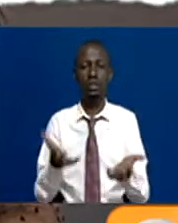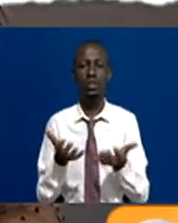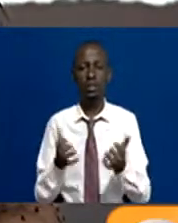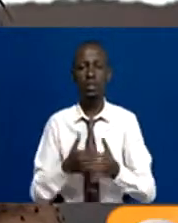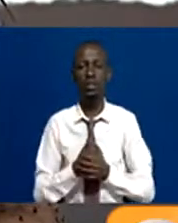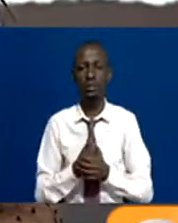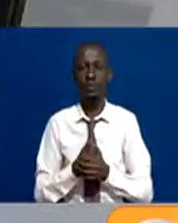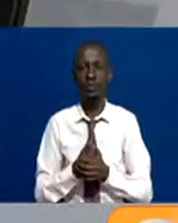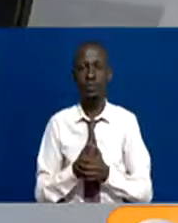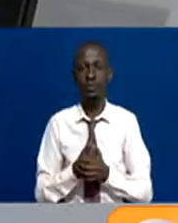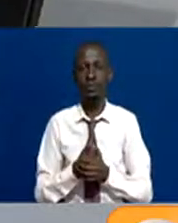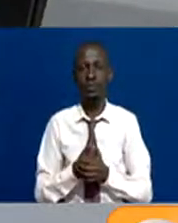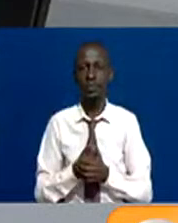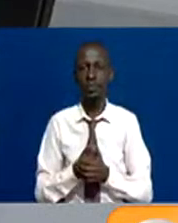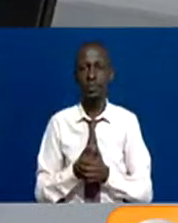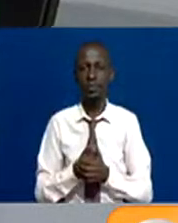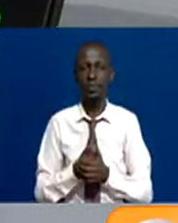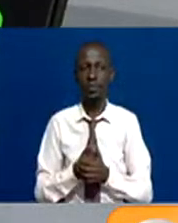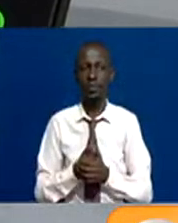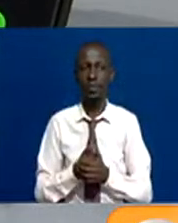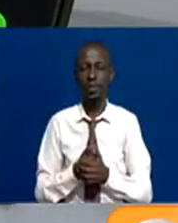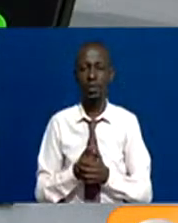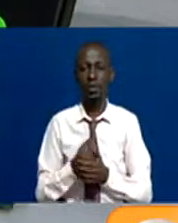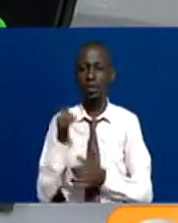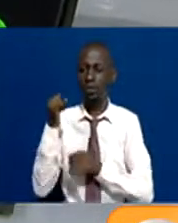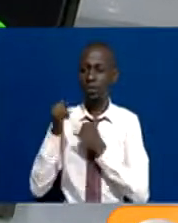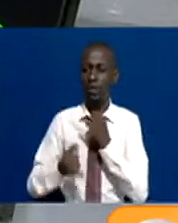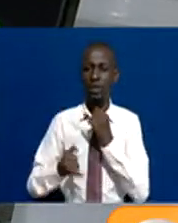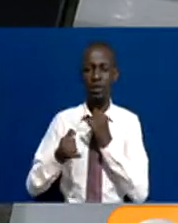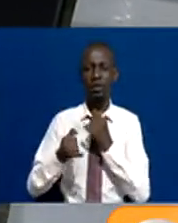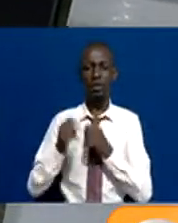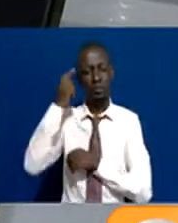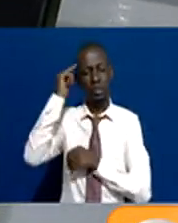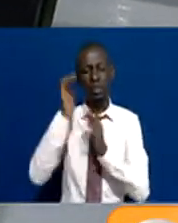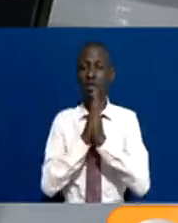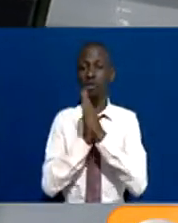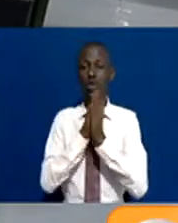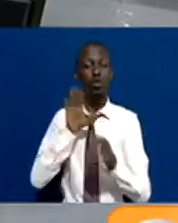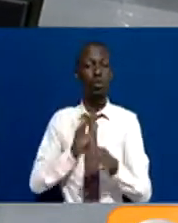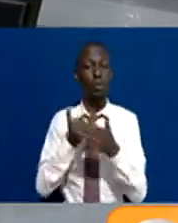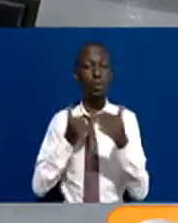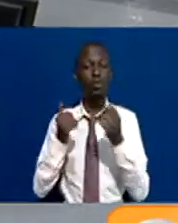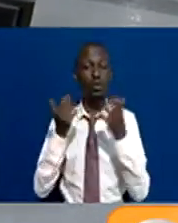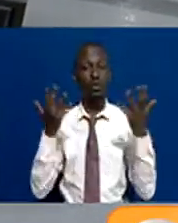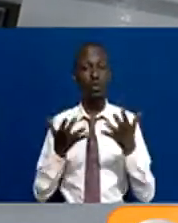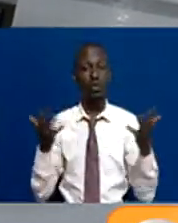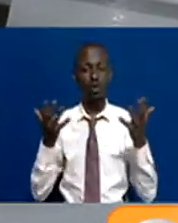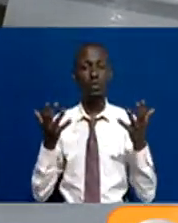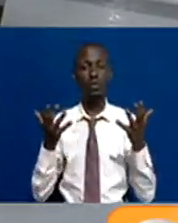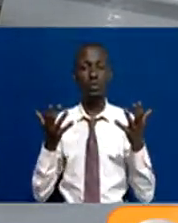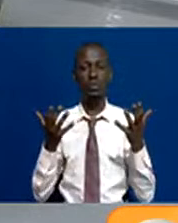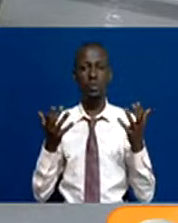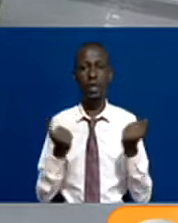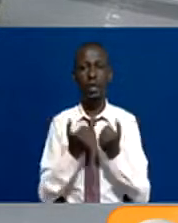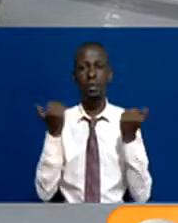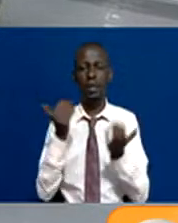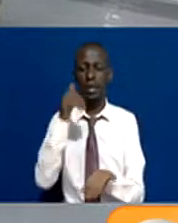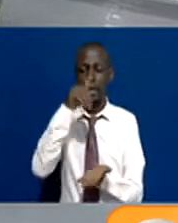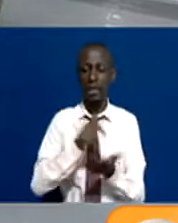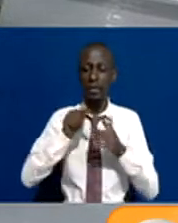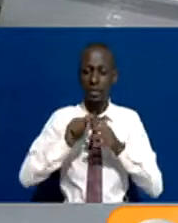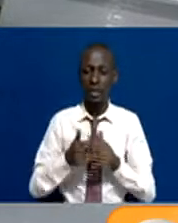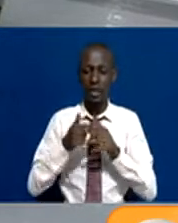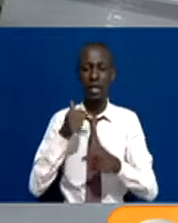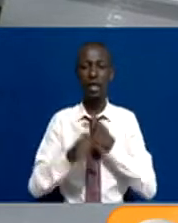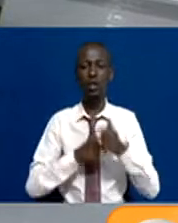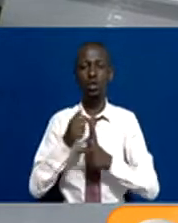Lastly, Margaret, before I let you go, because mm-hmm. I'm thinking about Shiro's story, right? Mm-hmm. She was able to heal, rebuild, because she was outside